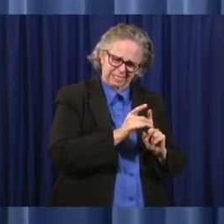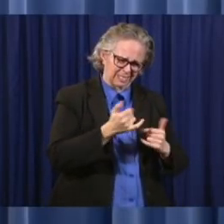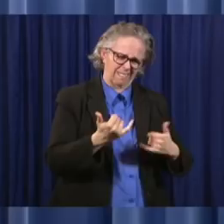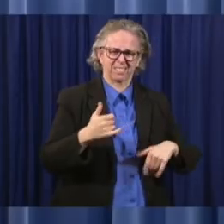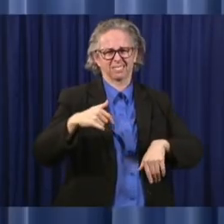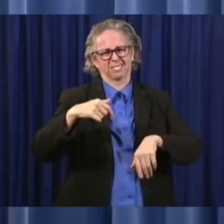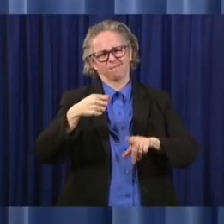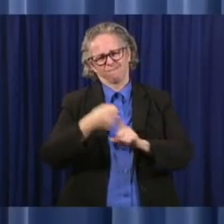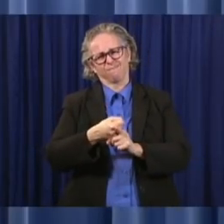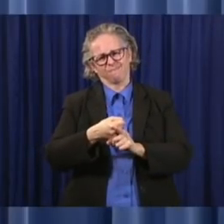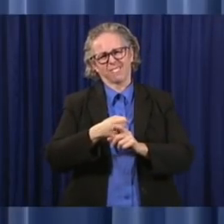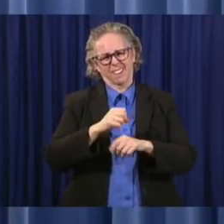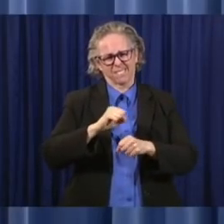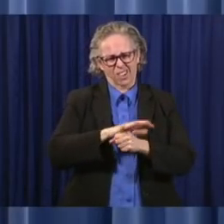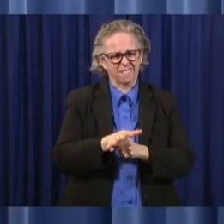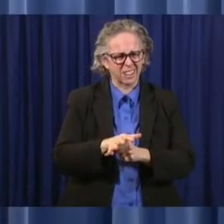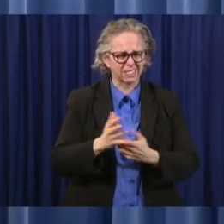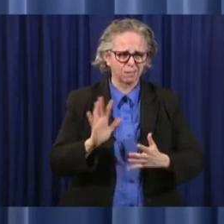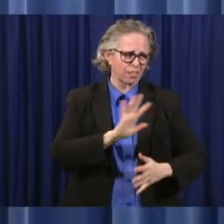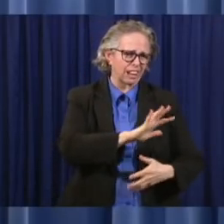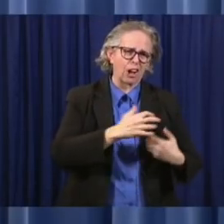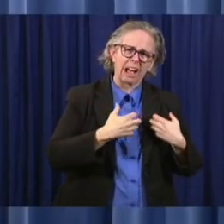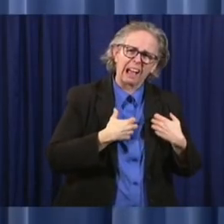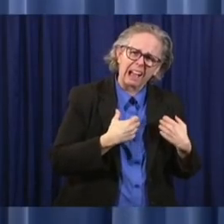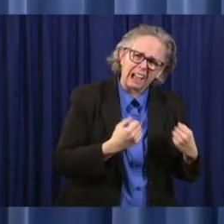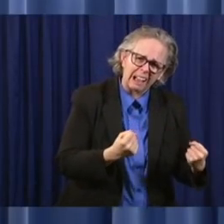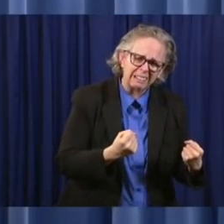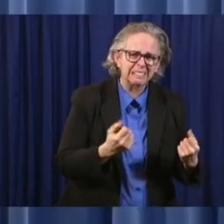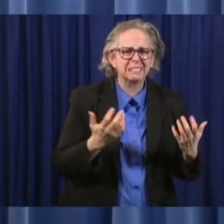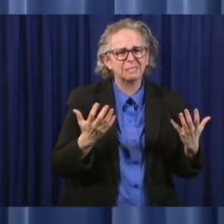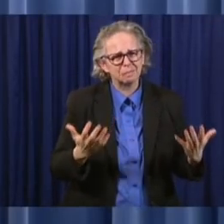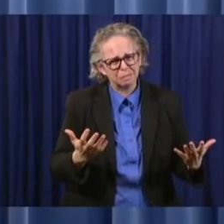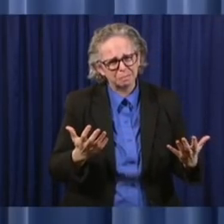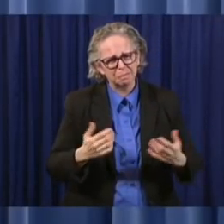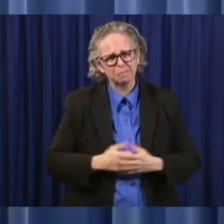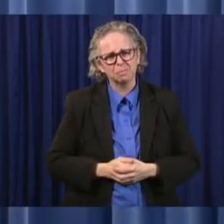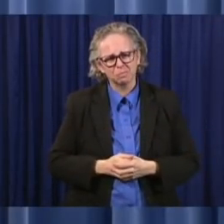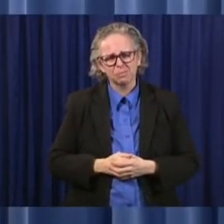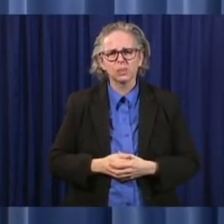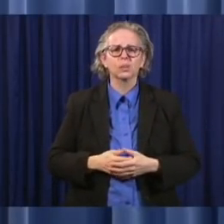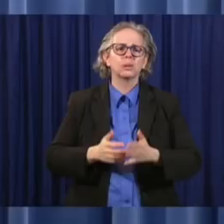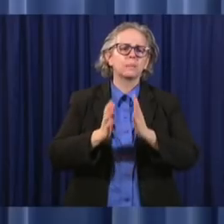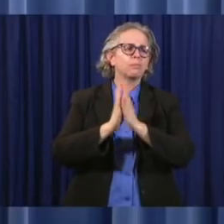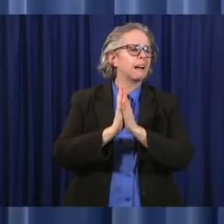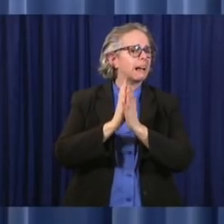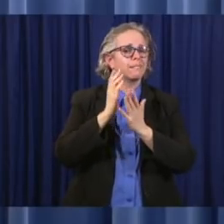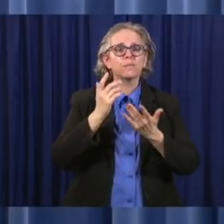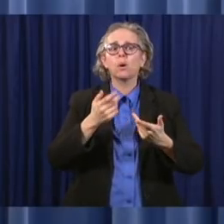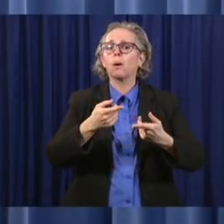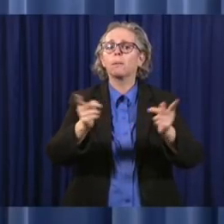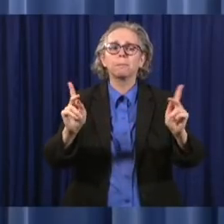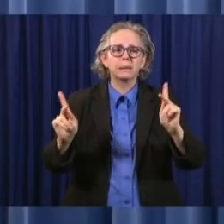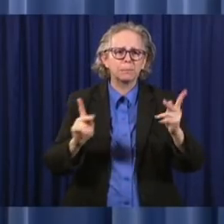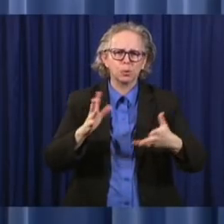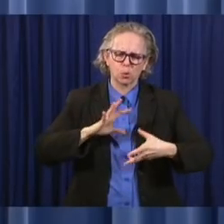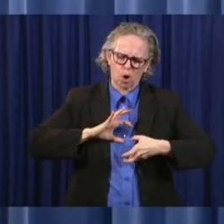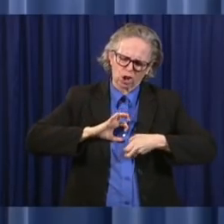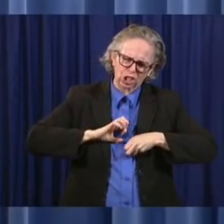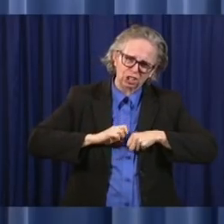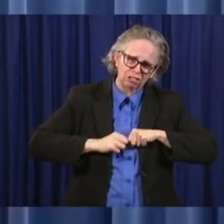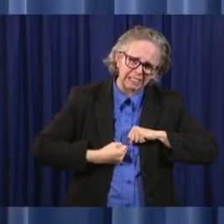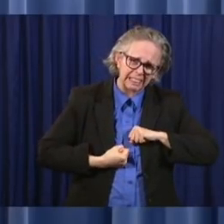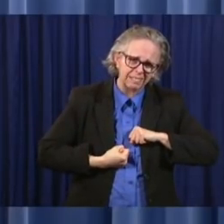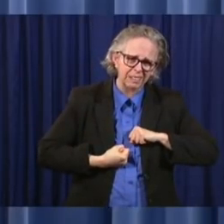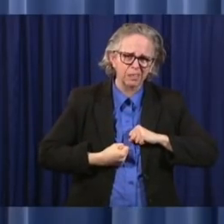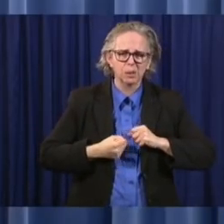pray for their safe recovery, and we pray for those who are grieving following the loss of loved